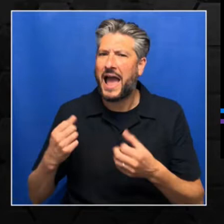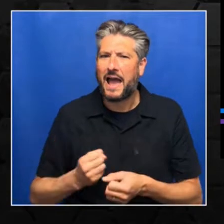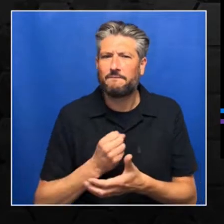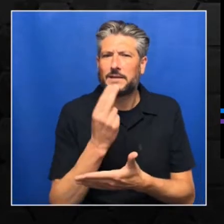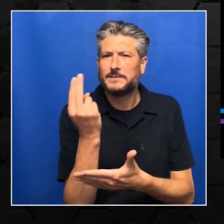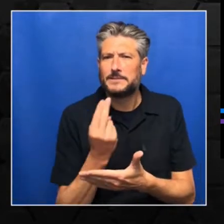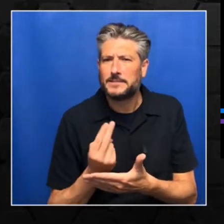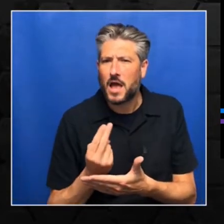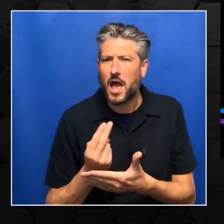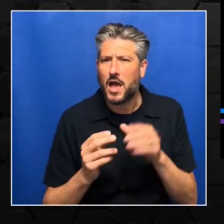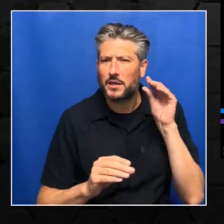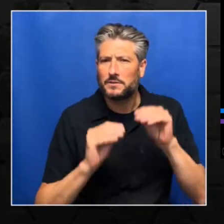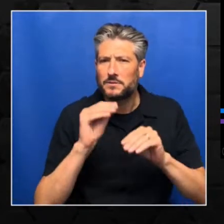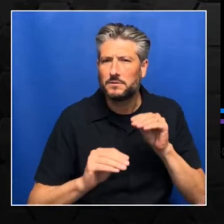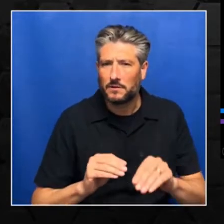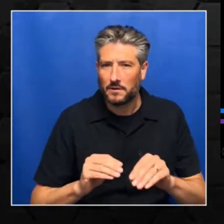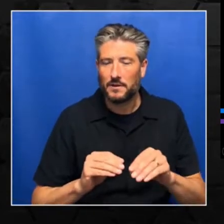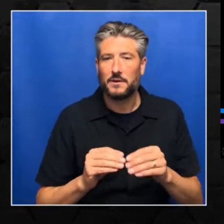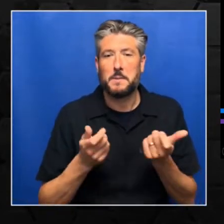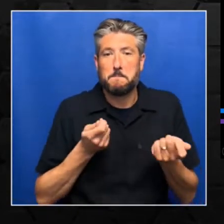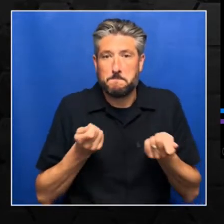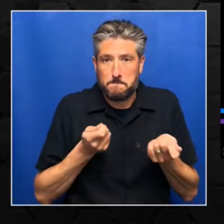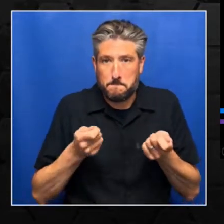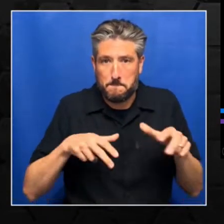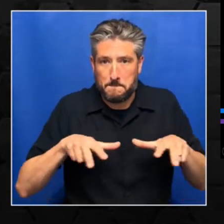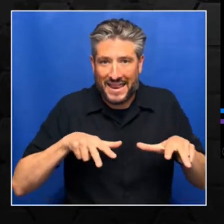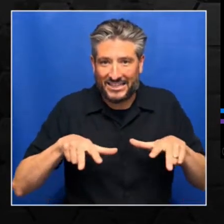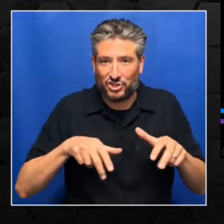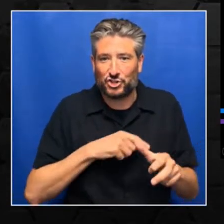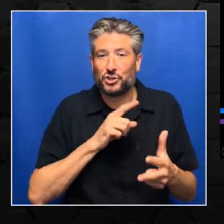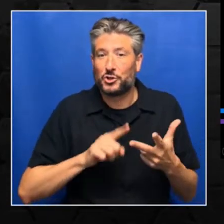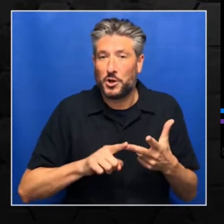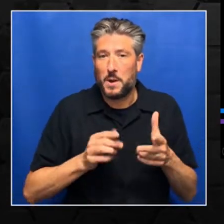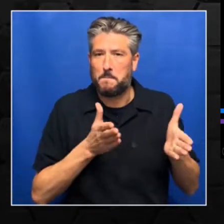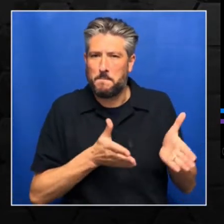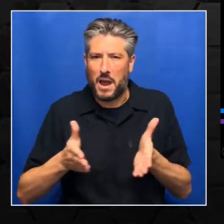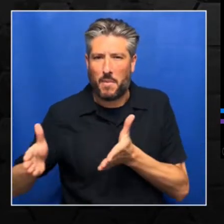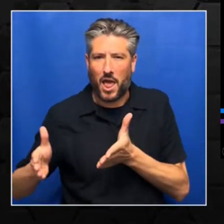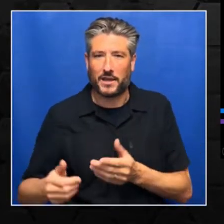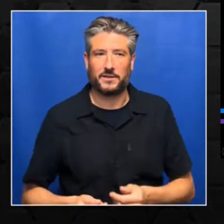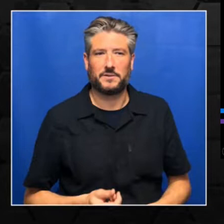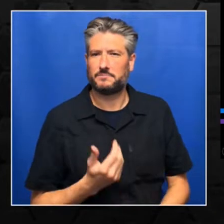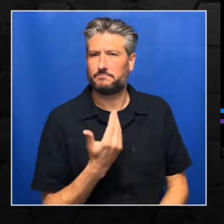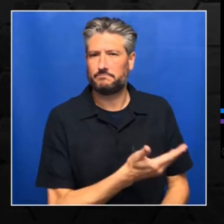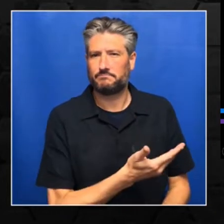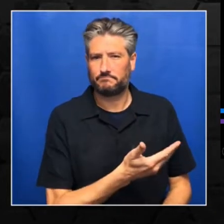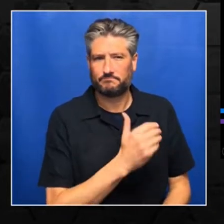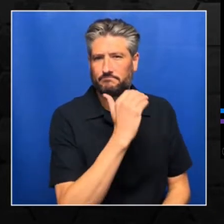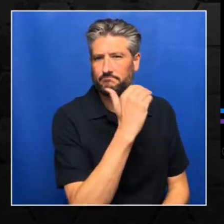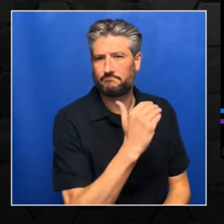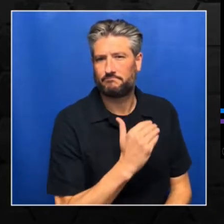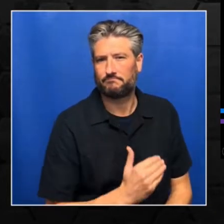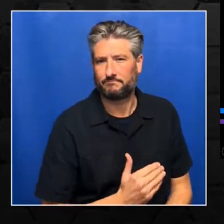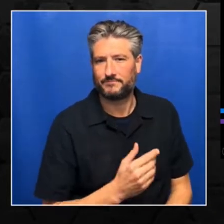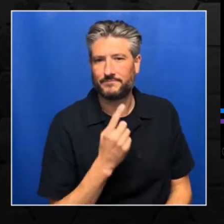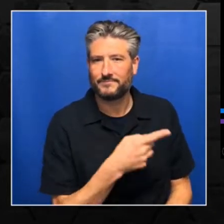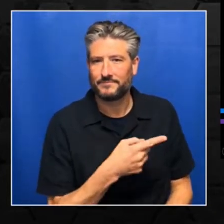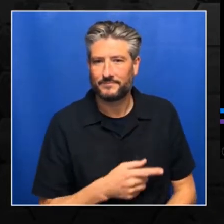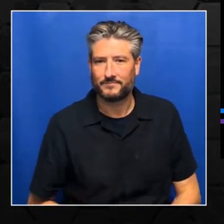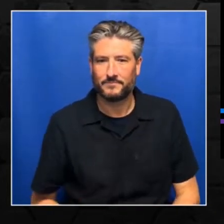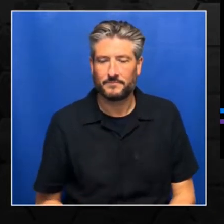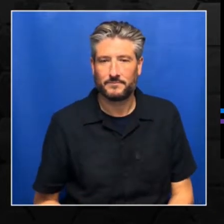management, and pipelines. So AutoML, as I mentioned, automated machine learning is just a drag and